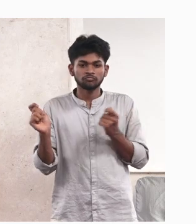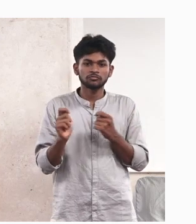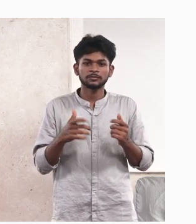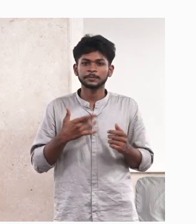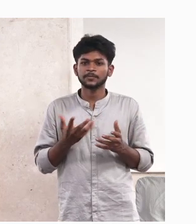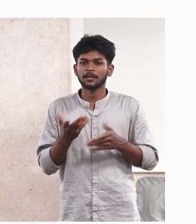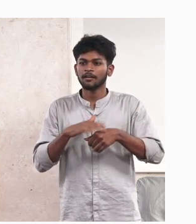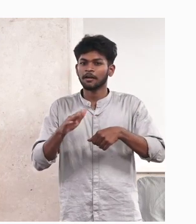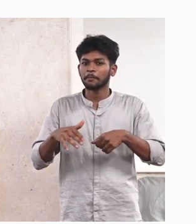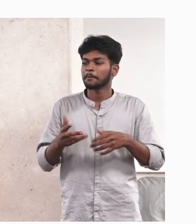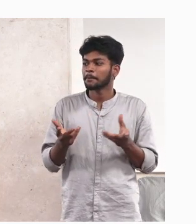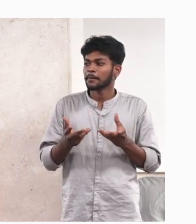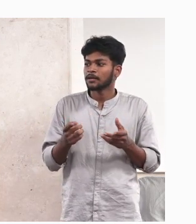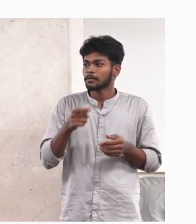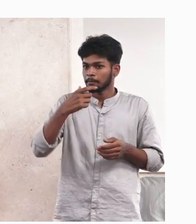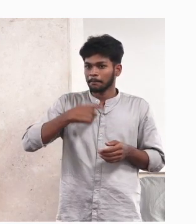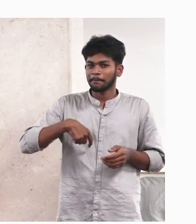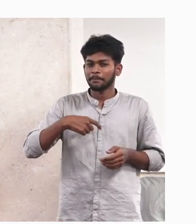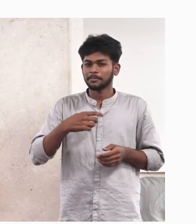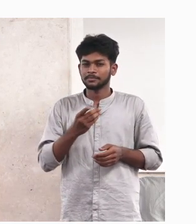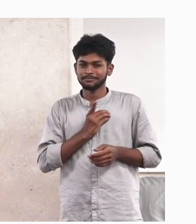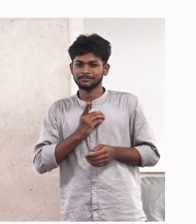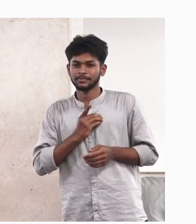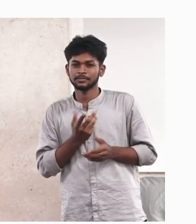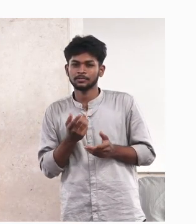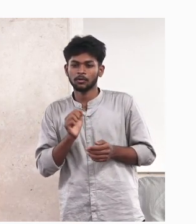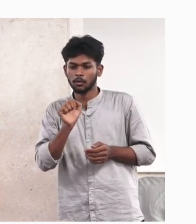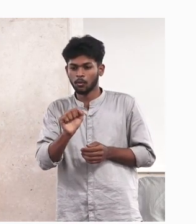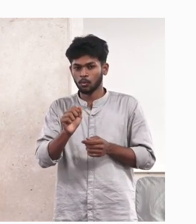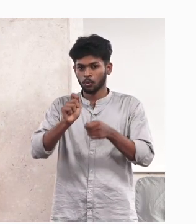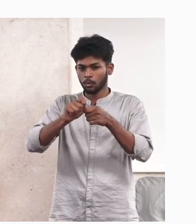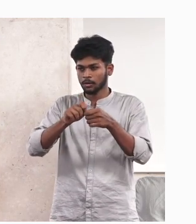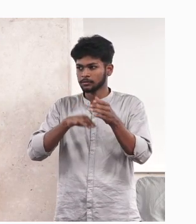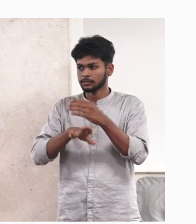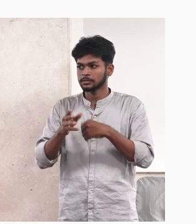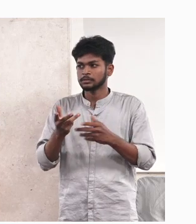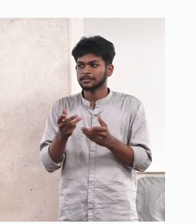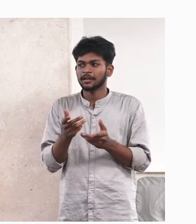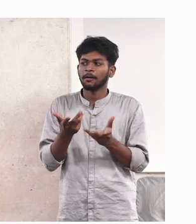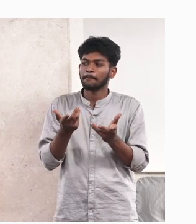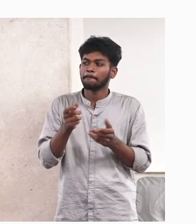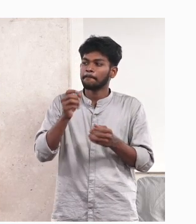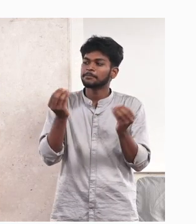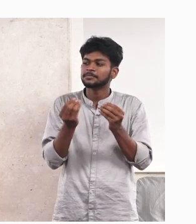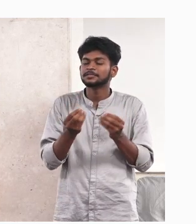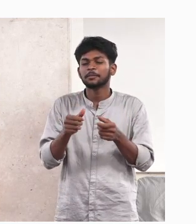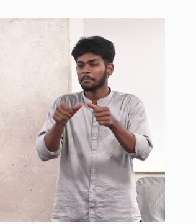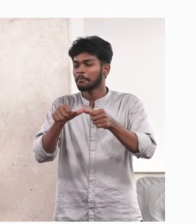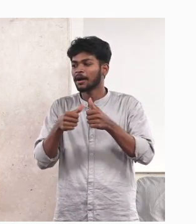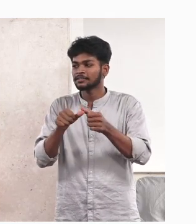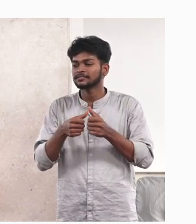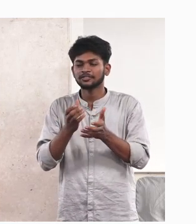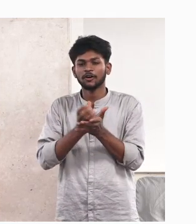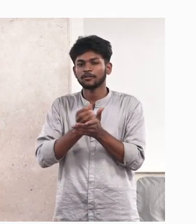this approach, personally and in your work? And these are some of the answers during